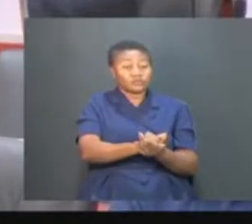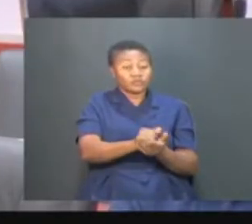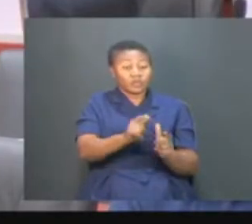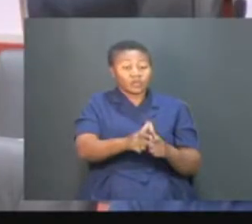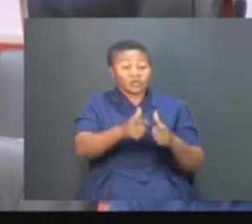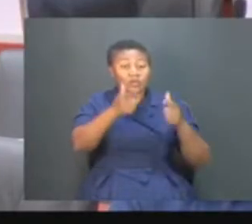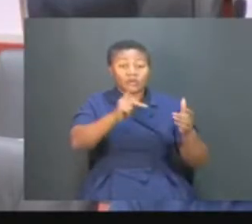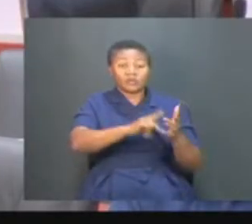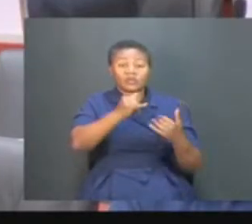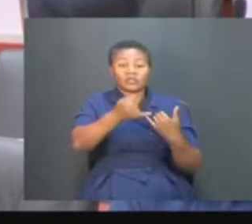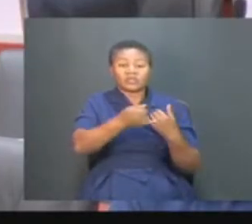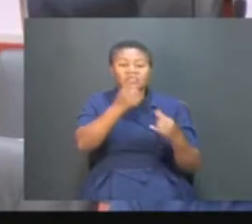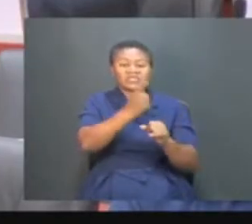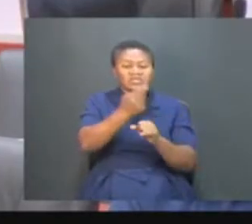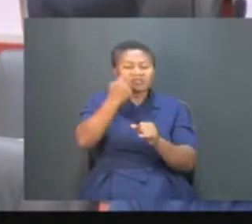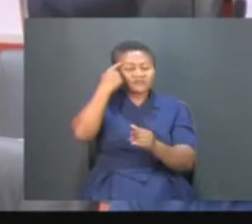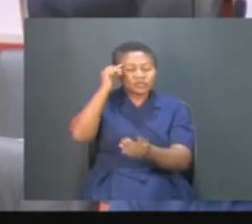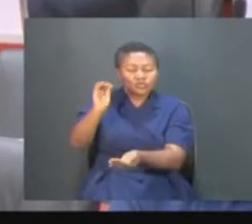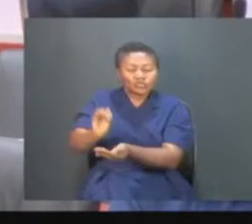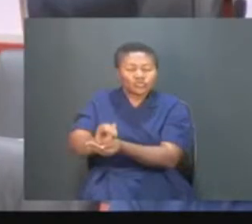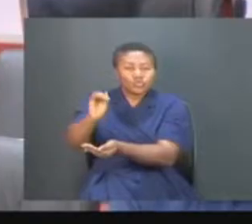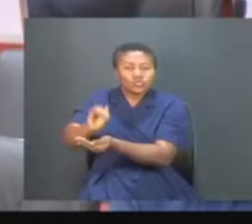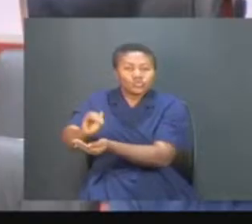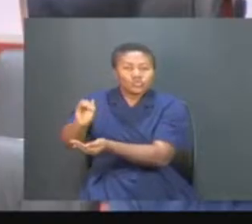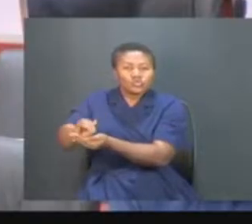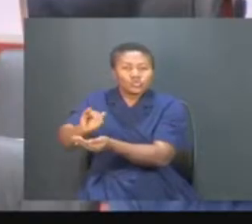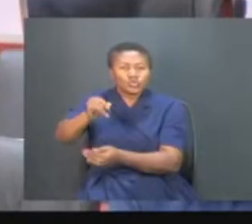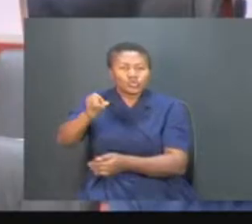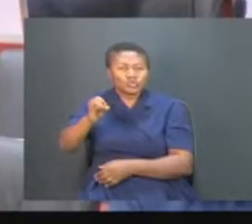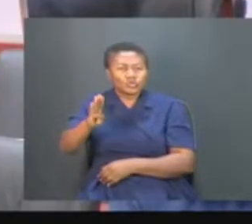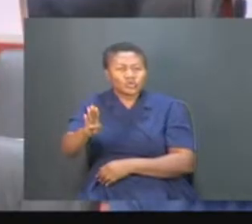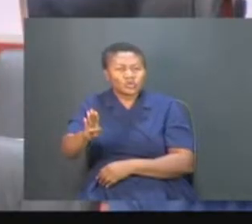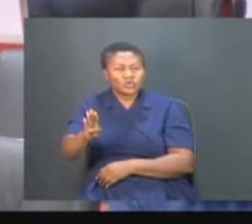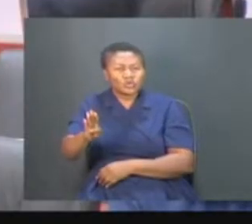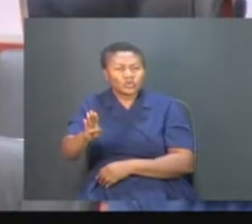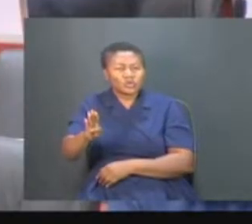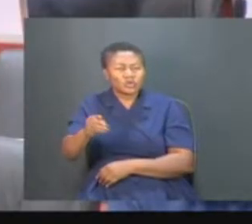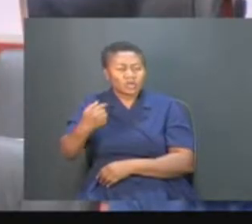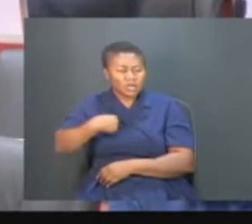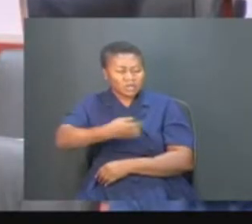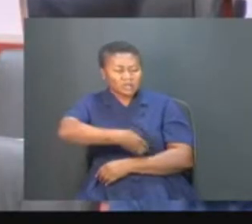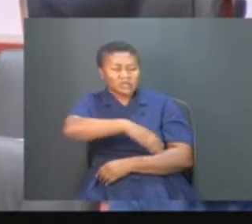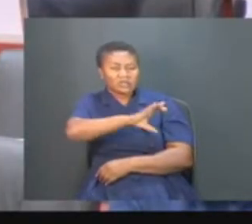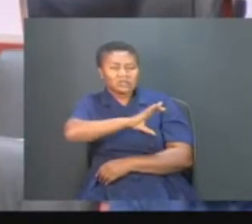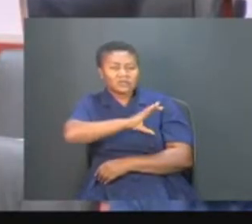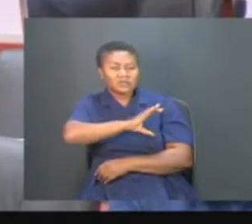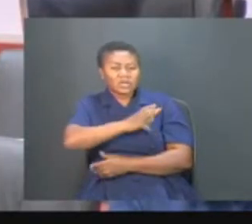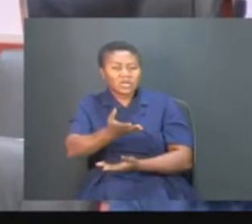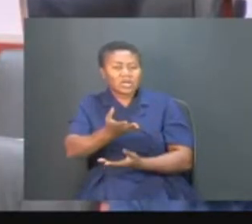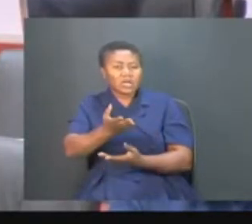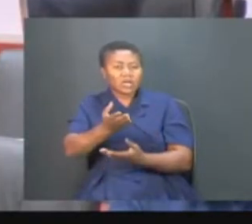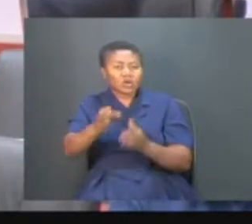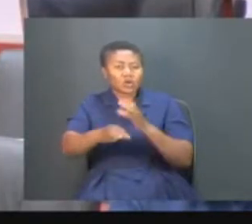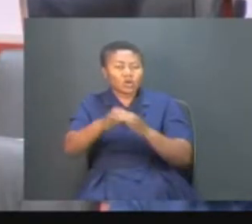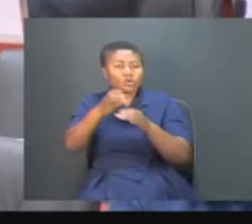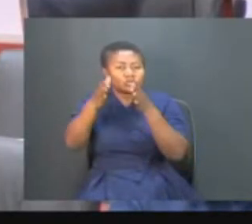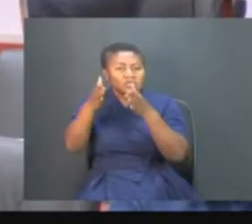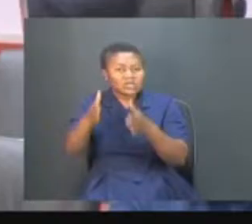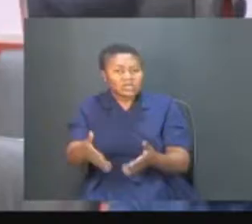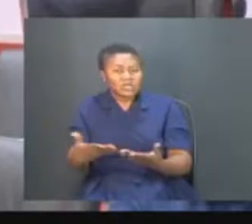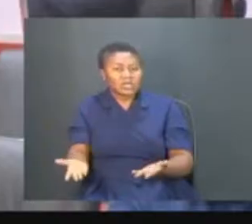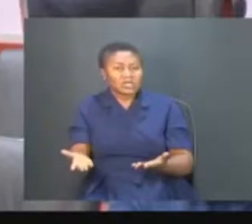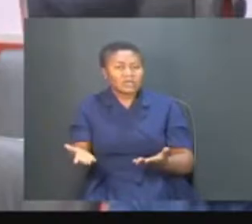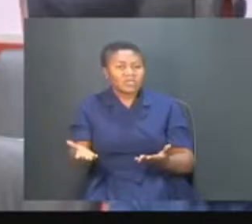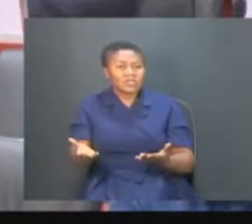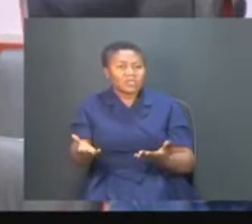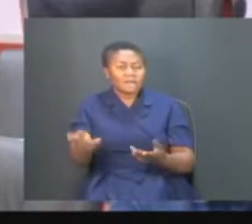menial jobs. When you have civil engineers, quantity surveyors, many people working for the